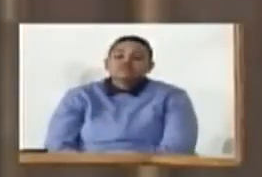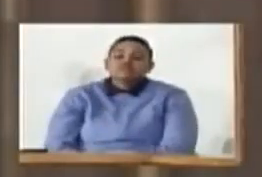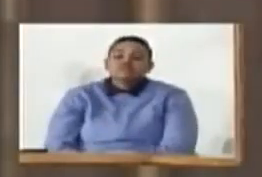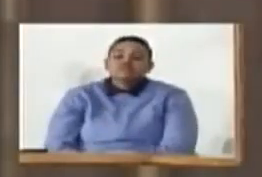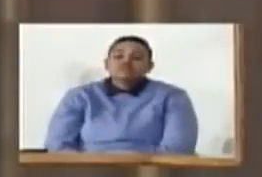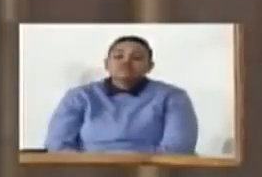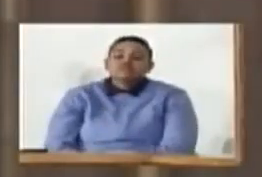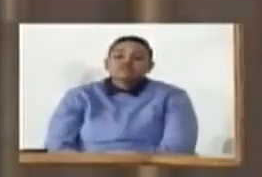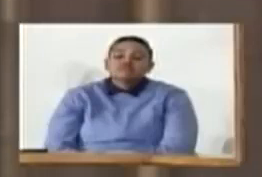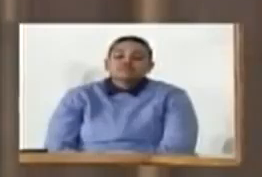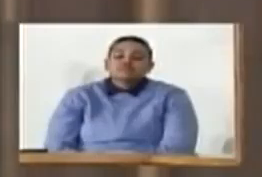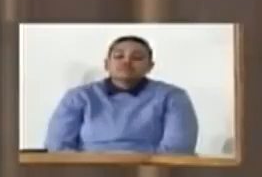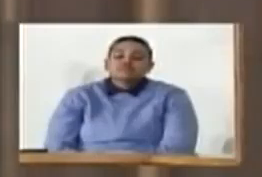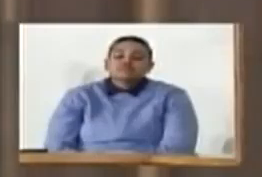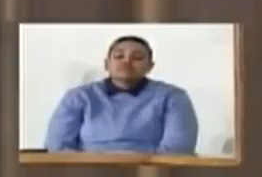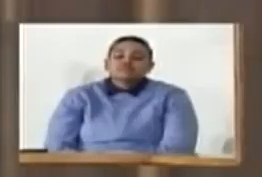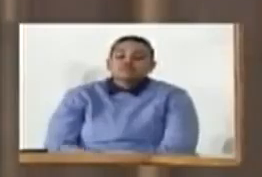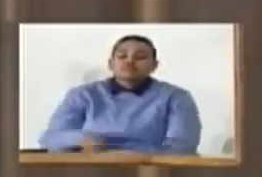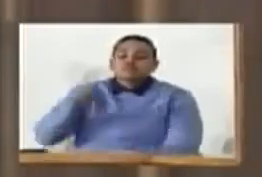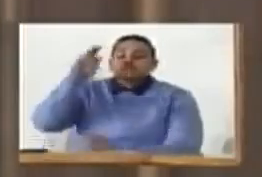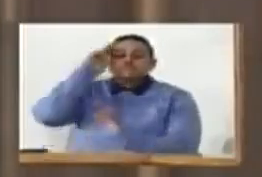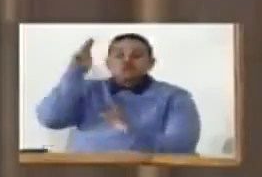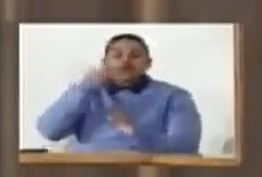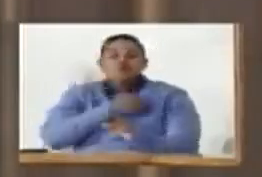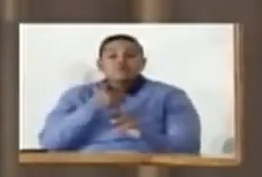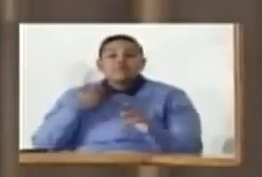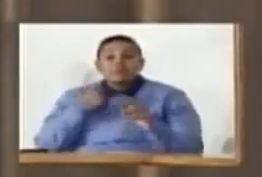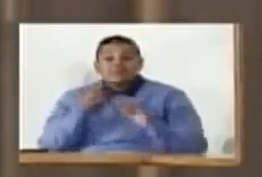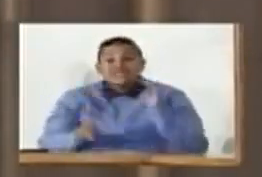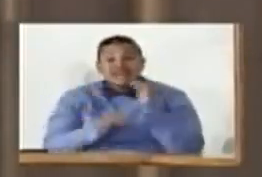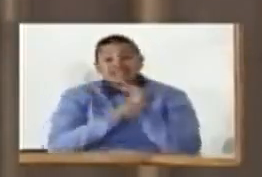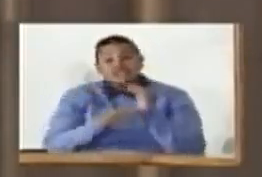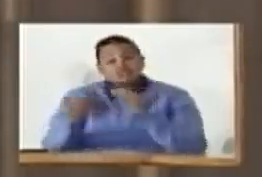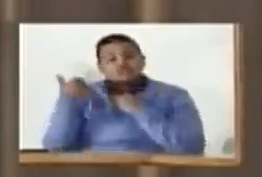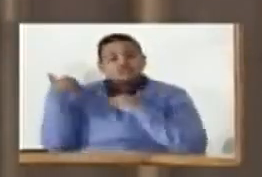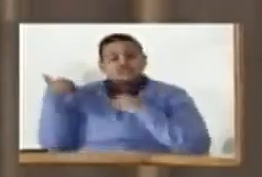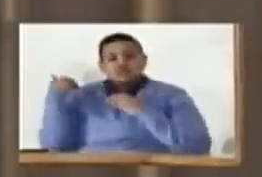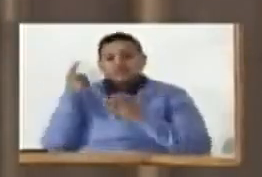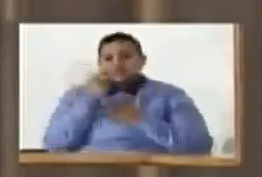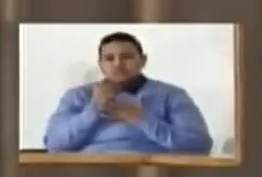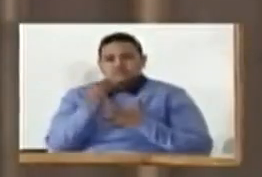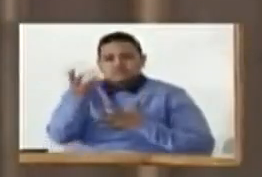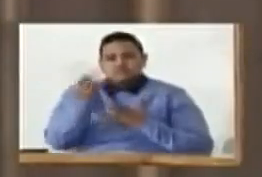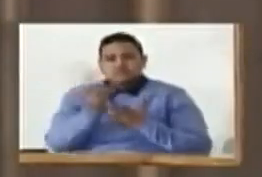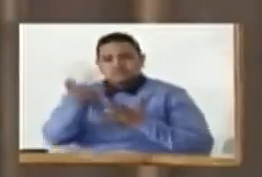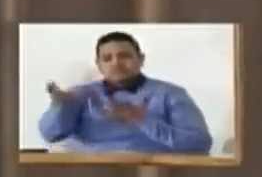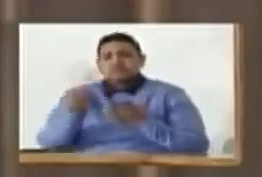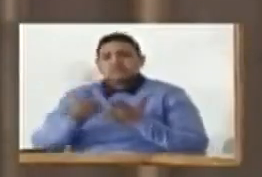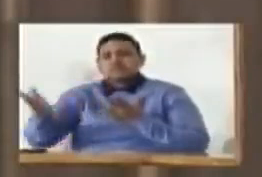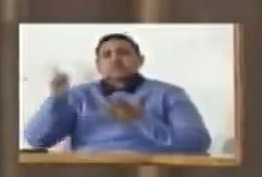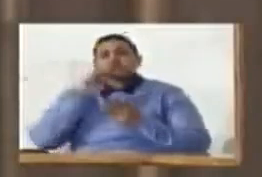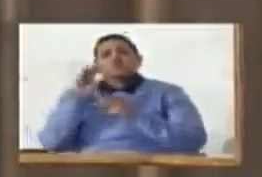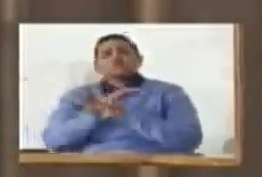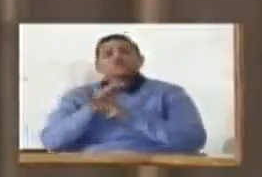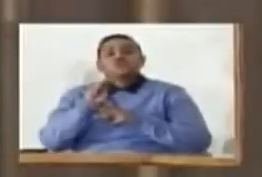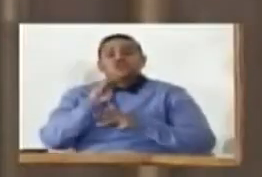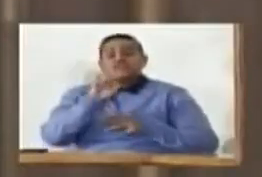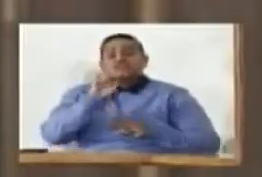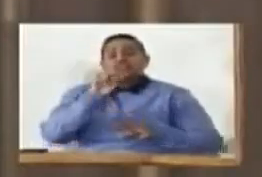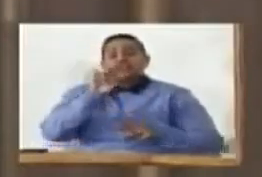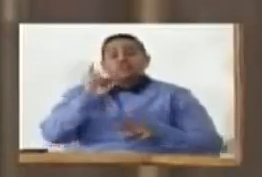Honorable members, additional responsibilities were assigned to the Ministry of Industry,